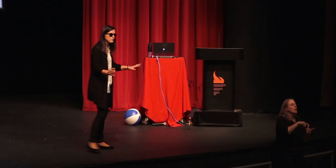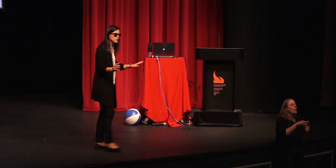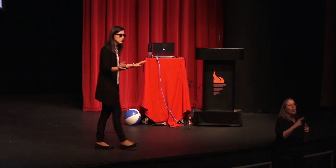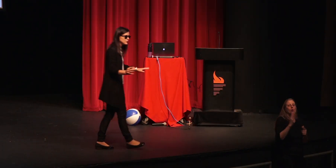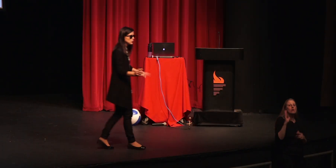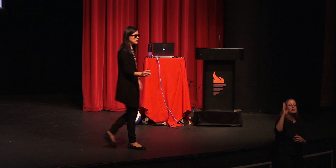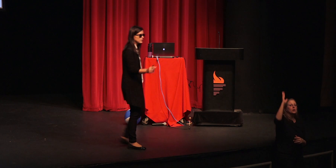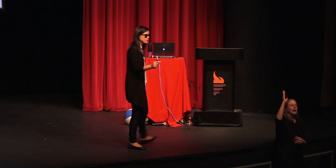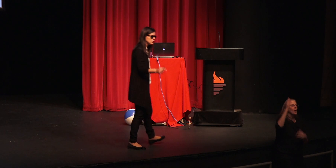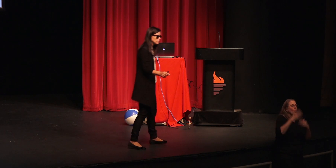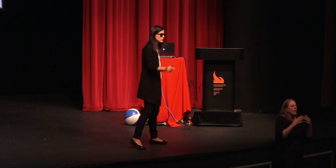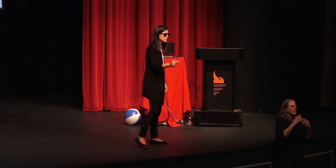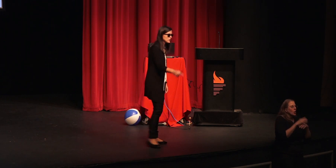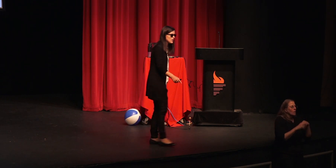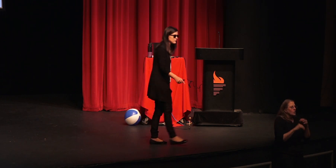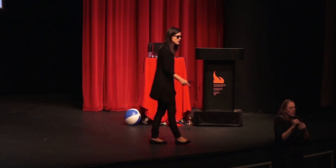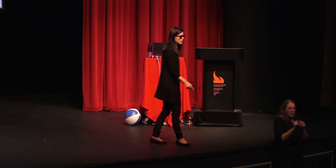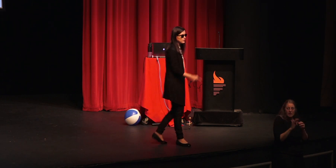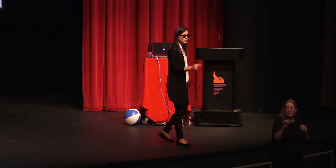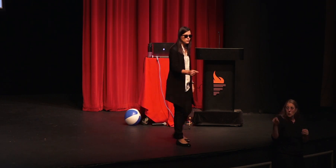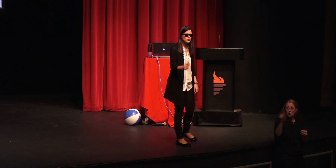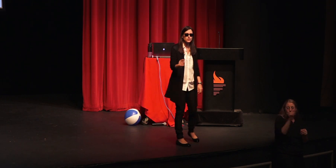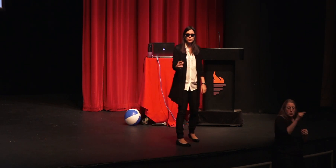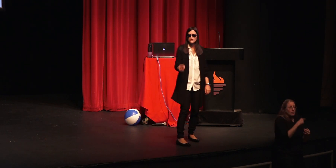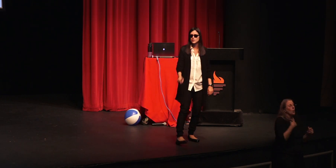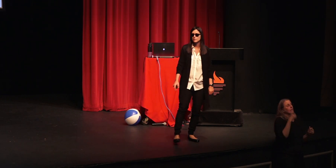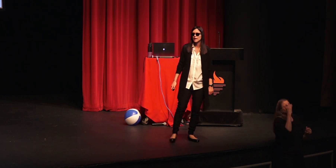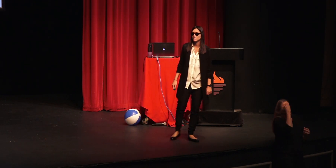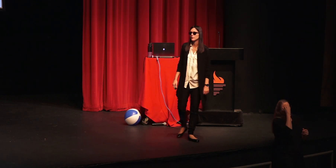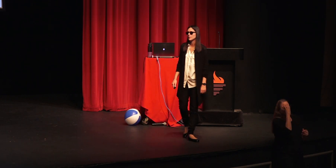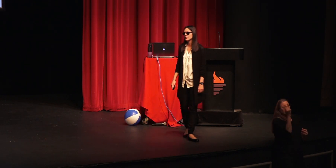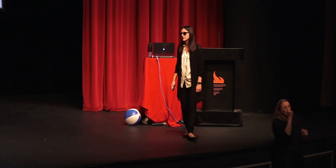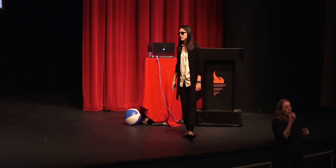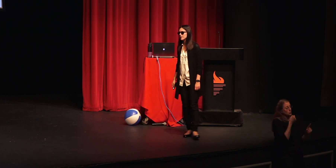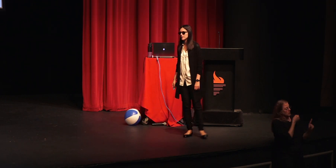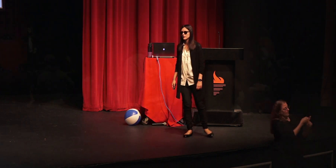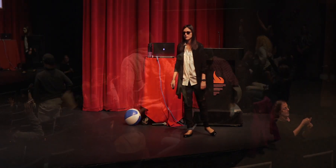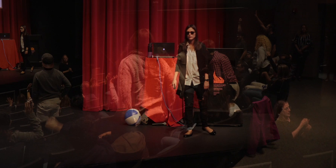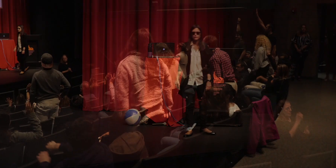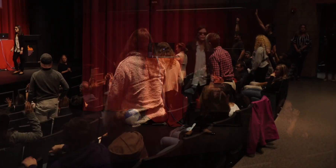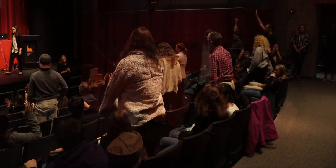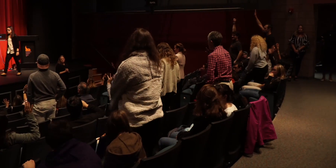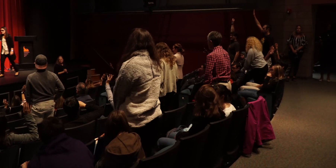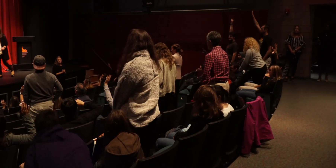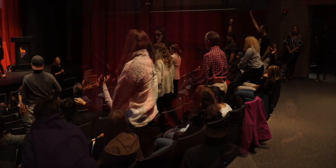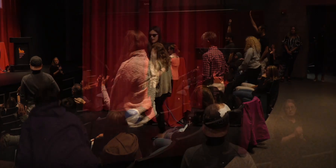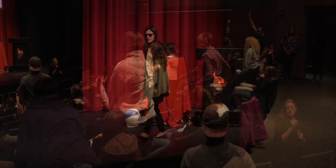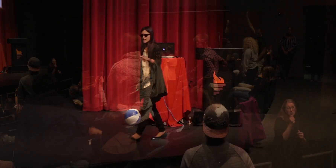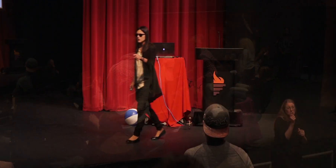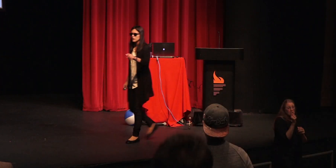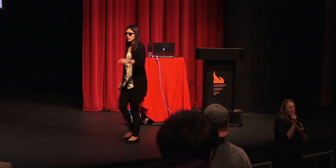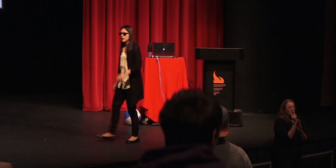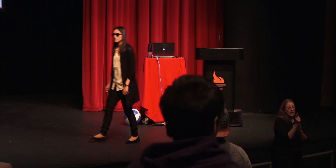hand, whatever you're comfortable with, if you yourself or if you know someone who's impacted by mental illness. Just for a